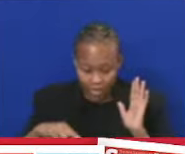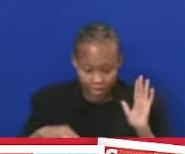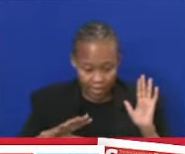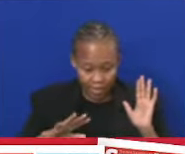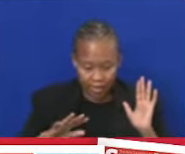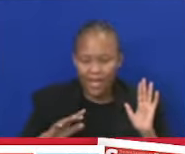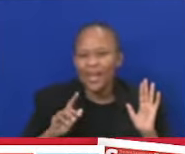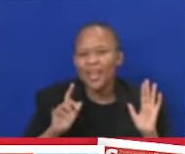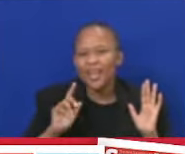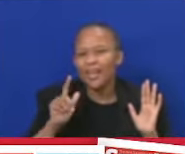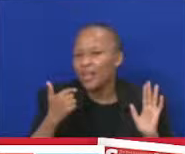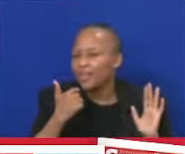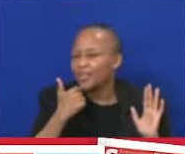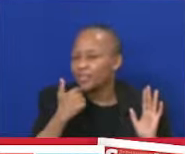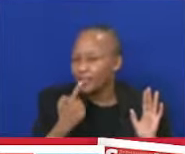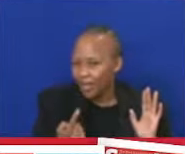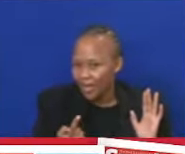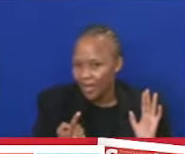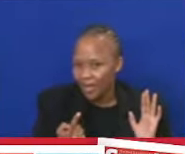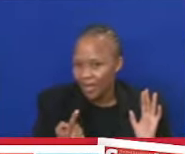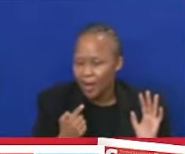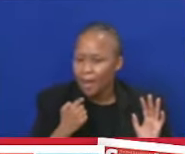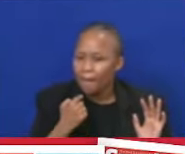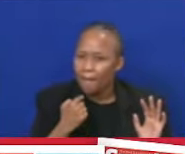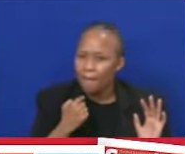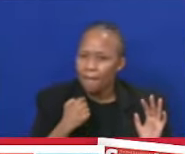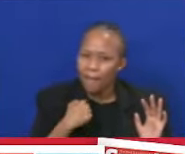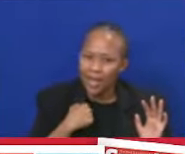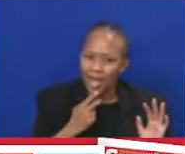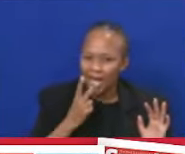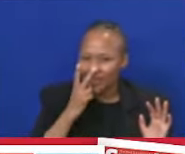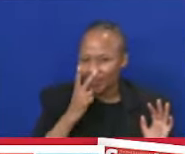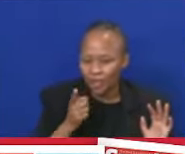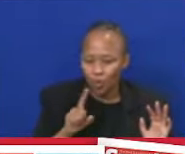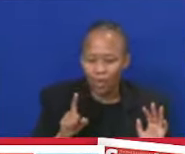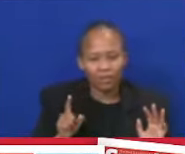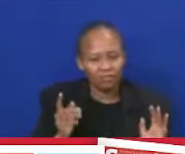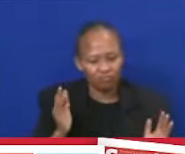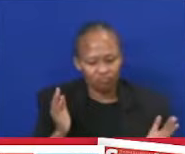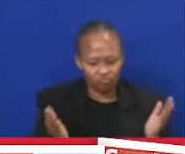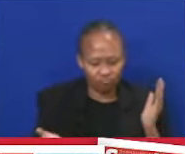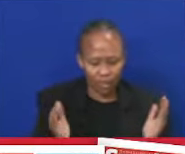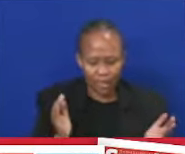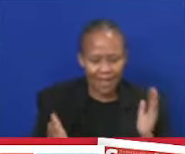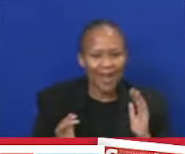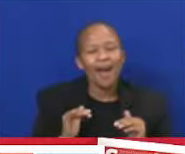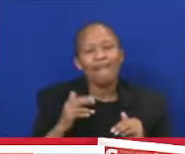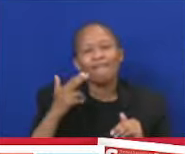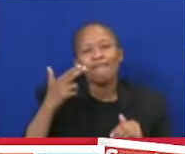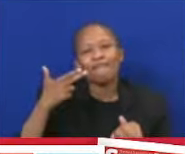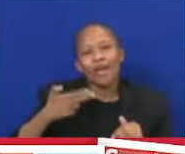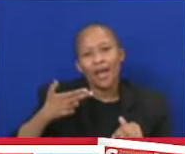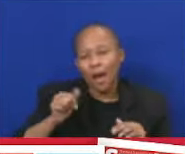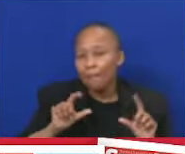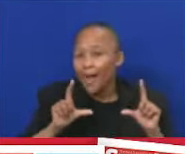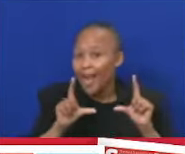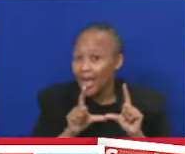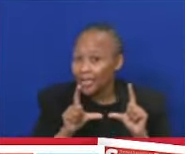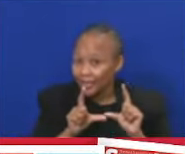that there's a difference between a firearm license and the permit